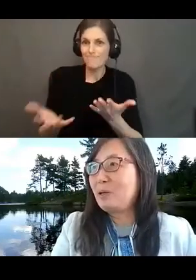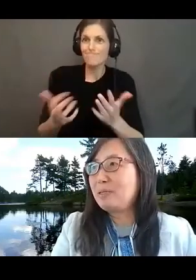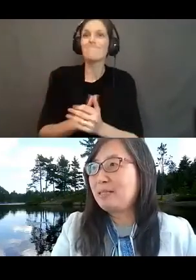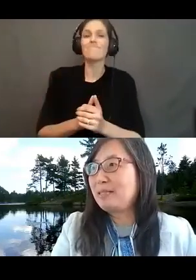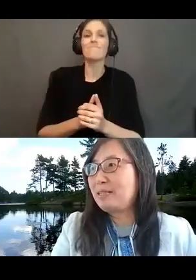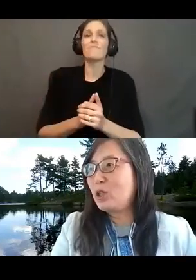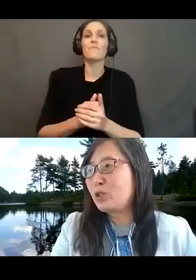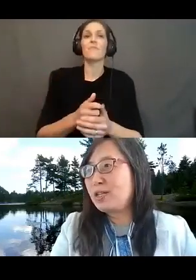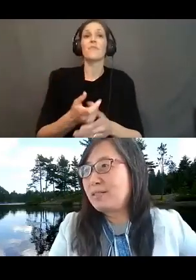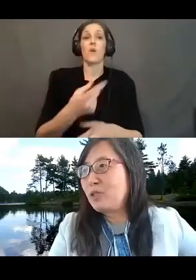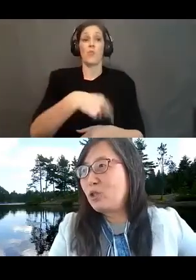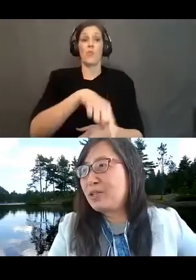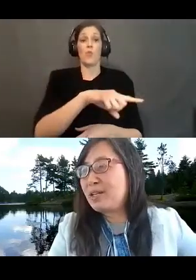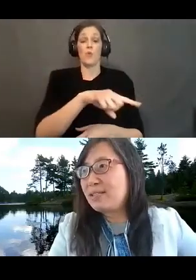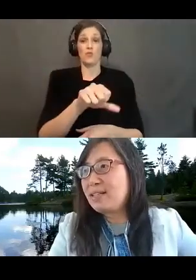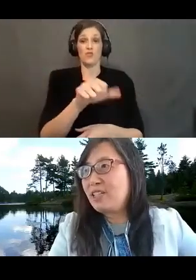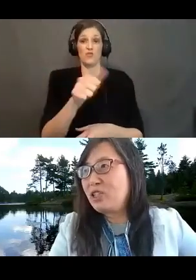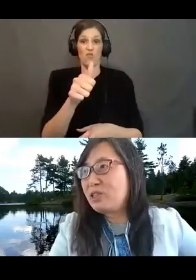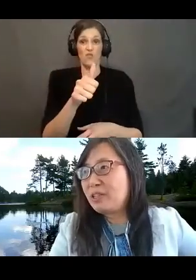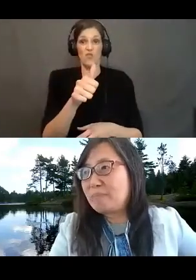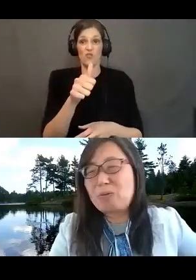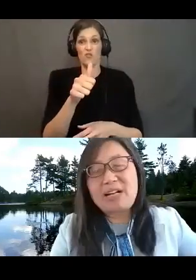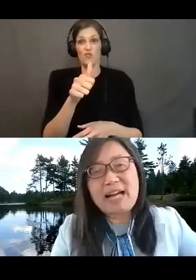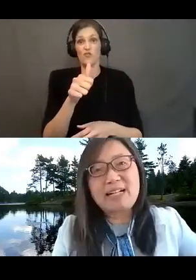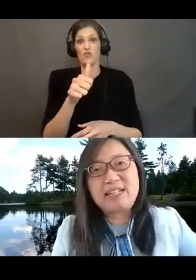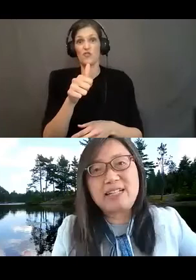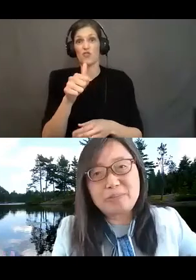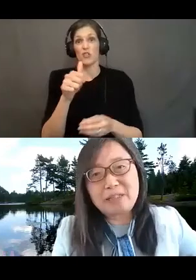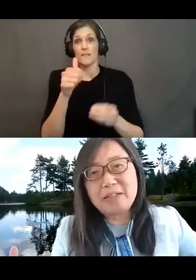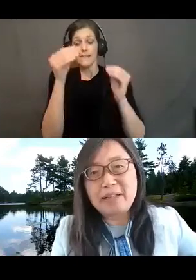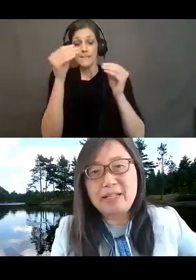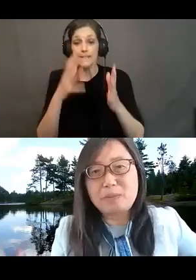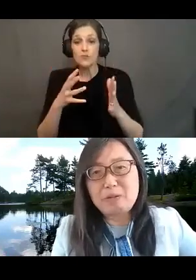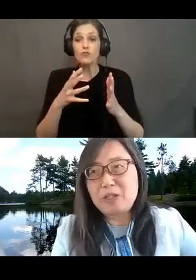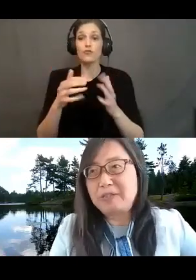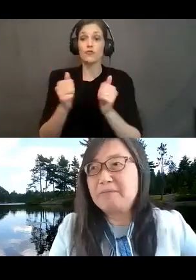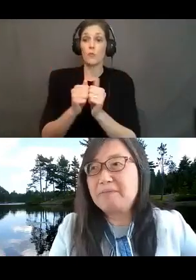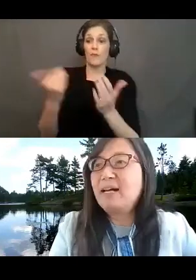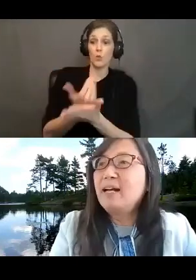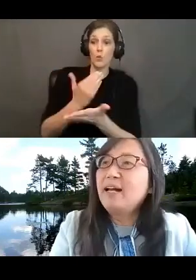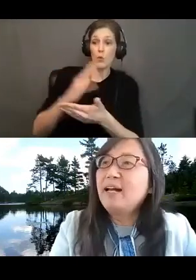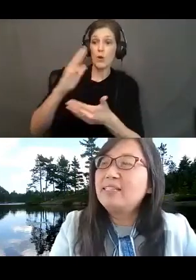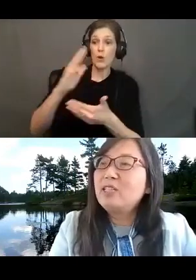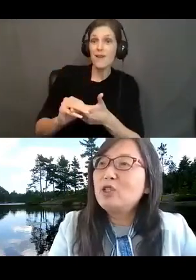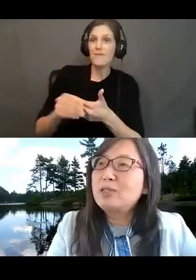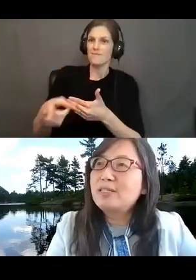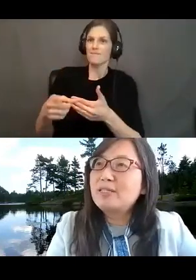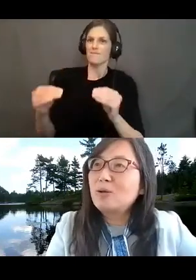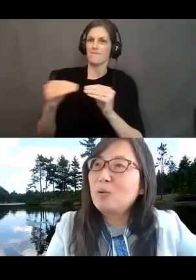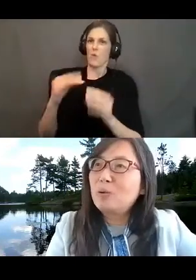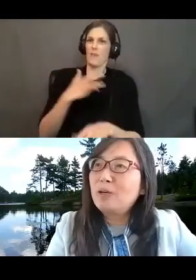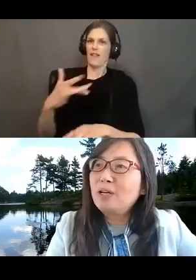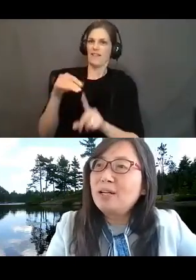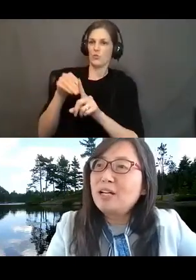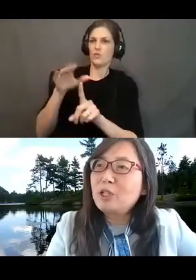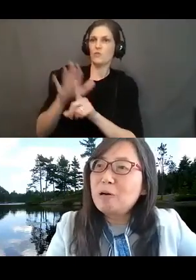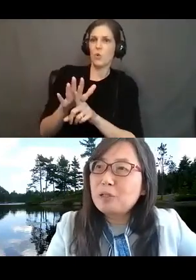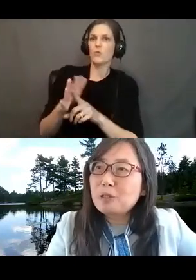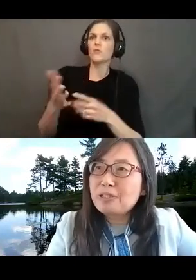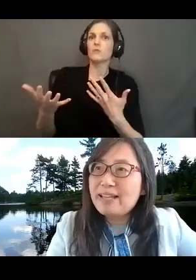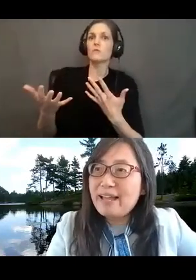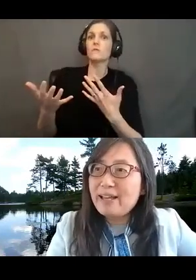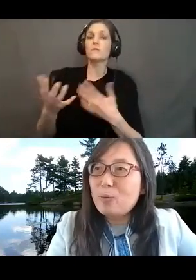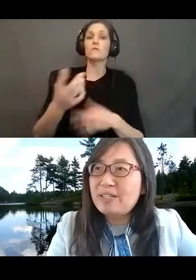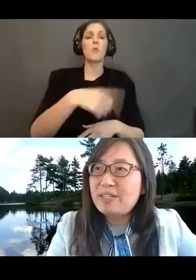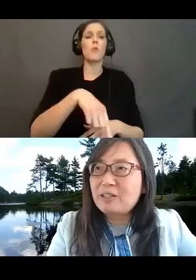And those are the teachers, the students under the new curriculum are more likely to be exposed to. And the teachers who chose